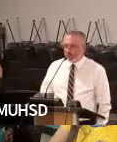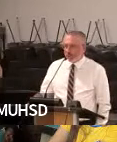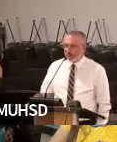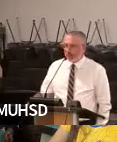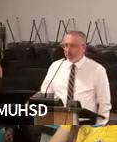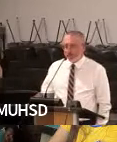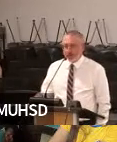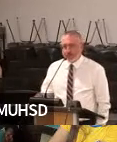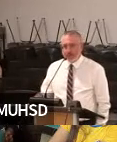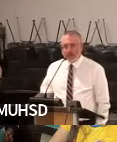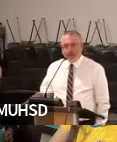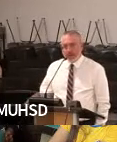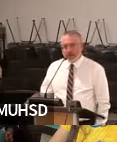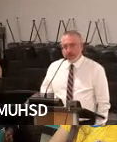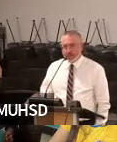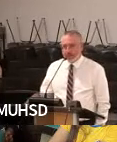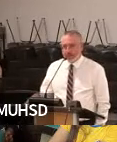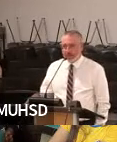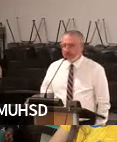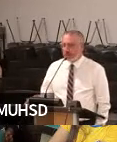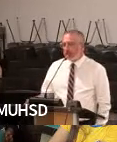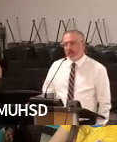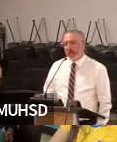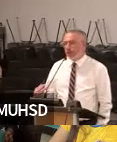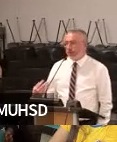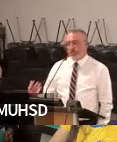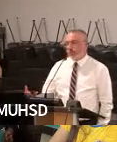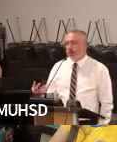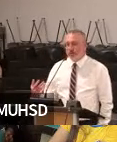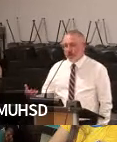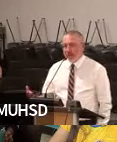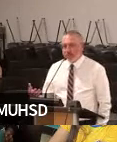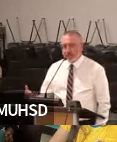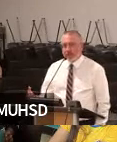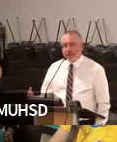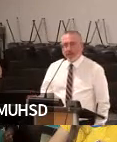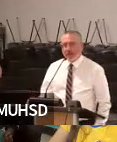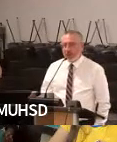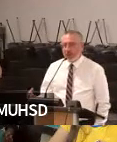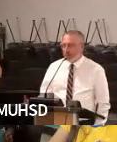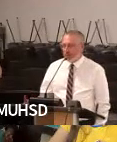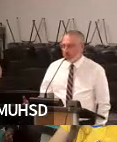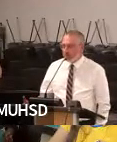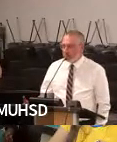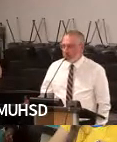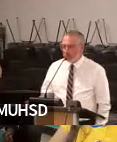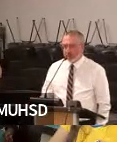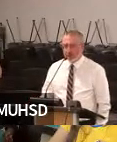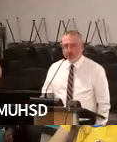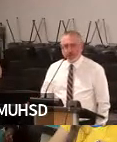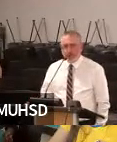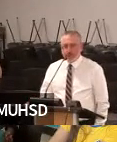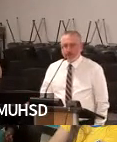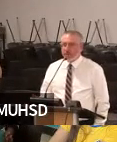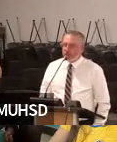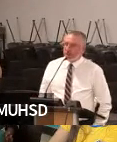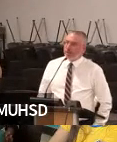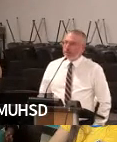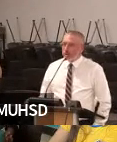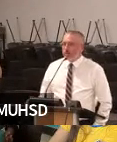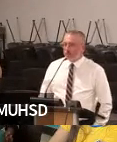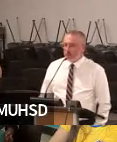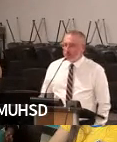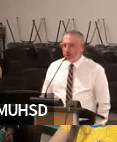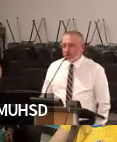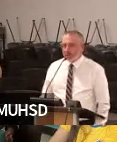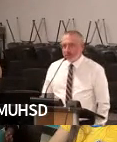in a scheduled time outside of class. And it's just a chance really to give a sounding board to the student. The juniors are, sometimes